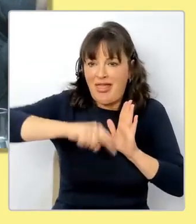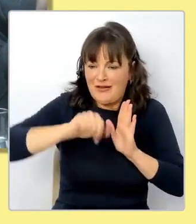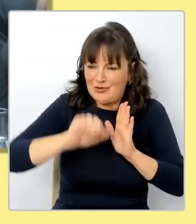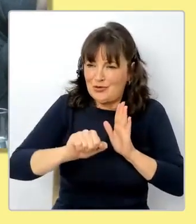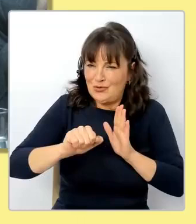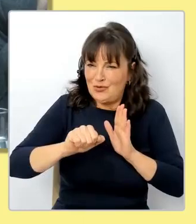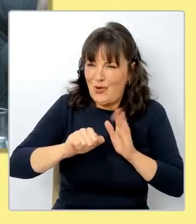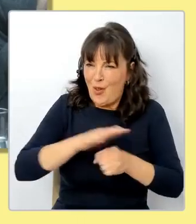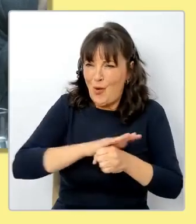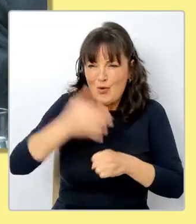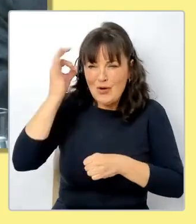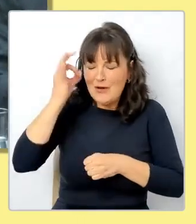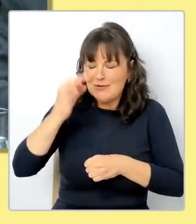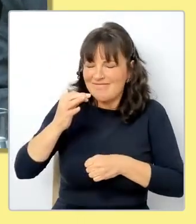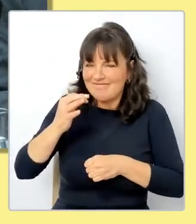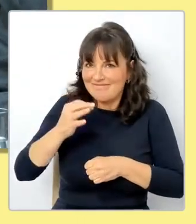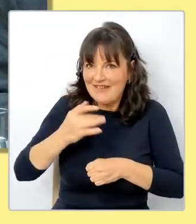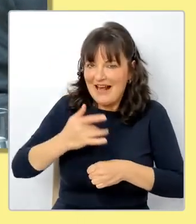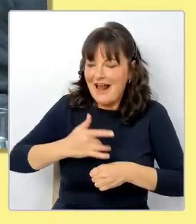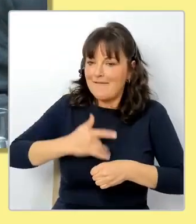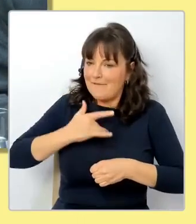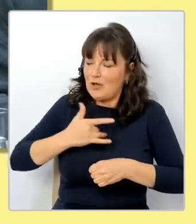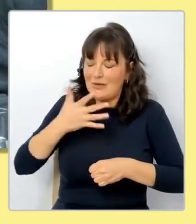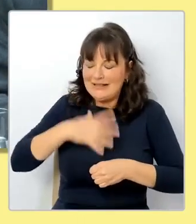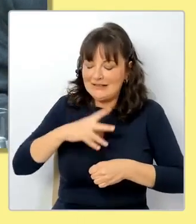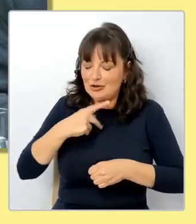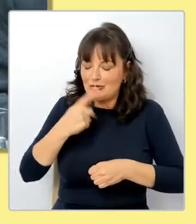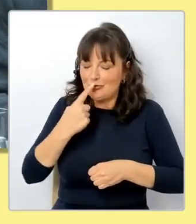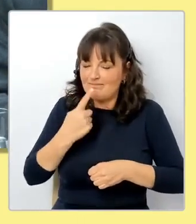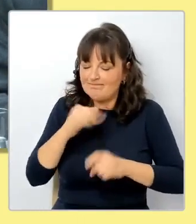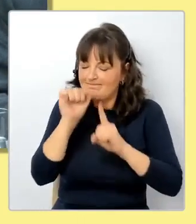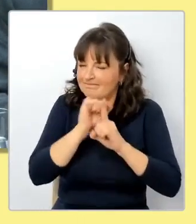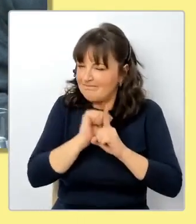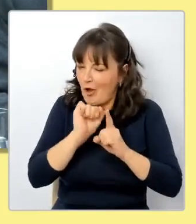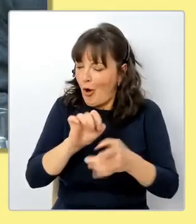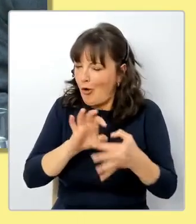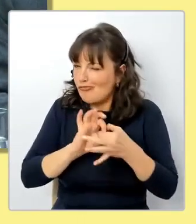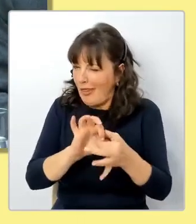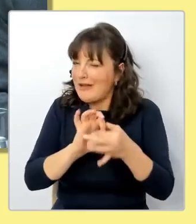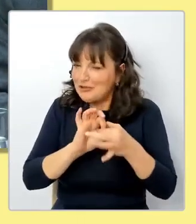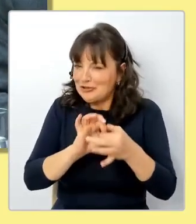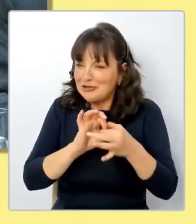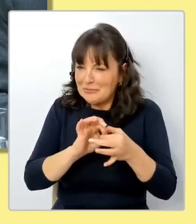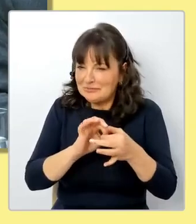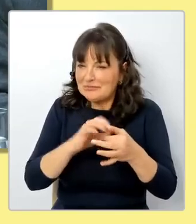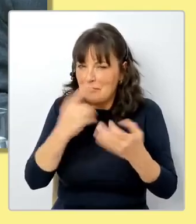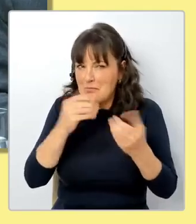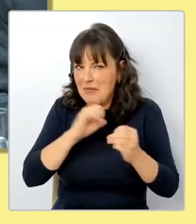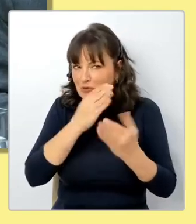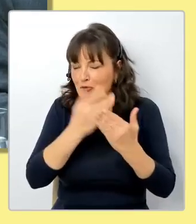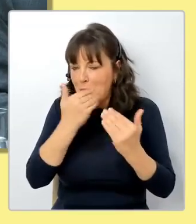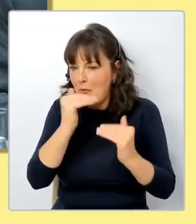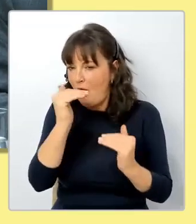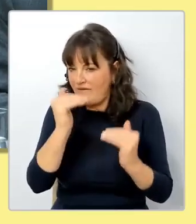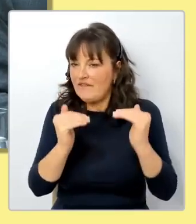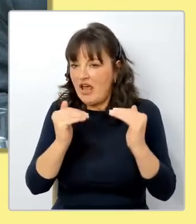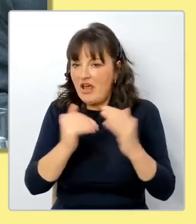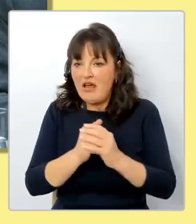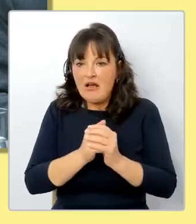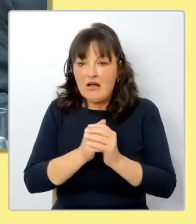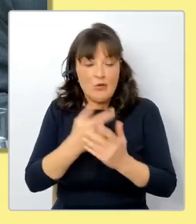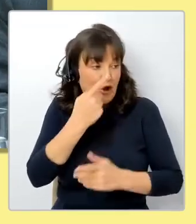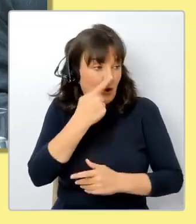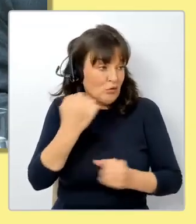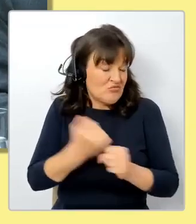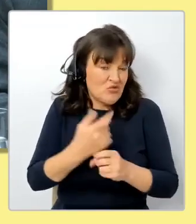think we should look again at that relationship we have between the two spheres of government. And I think we could be doing things like quarterly meetings